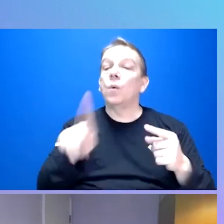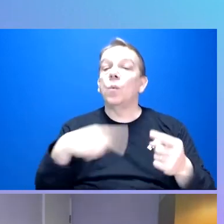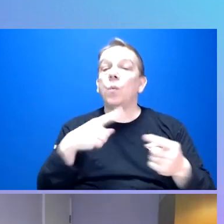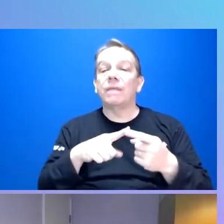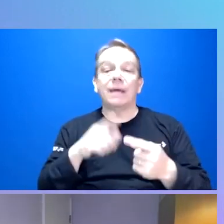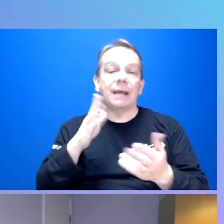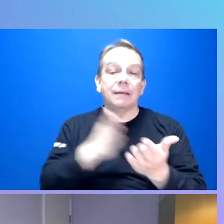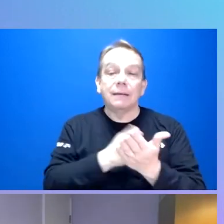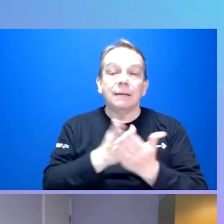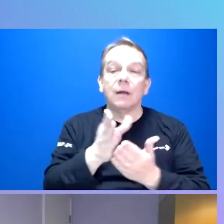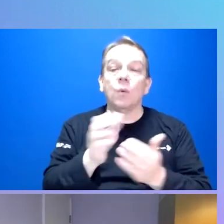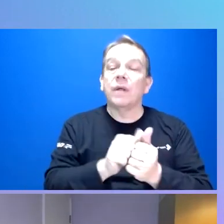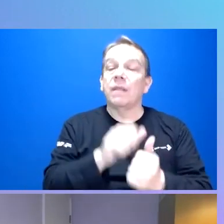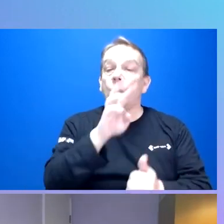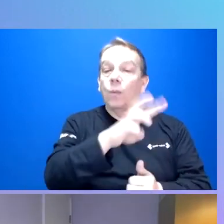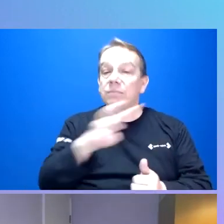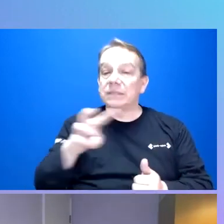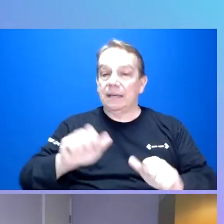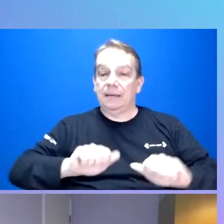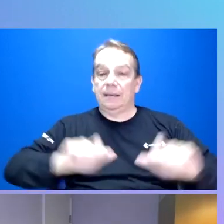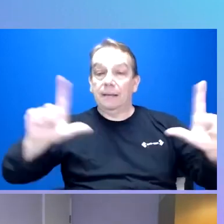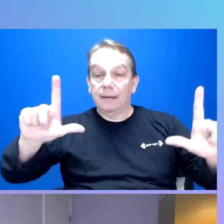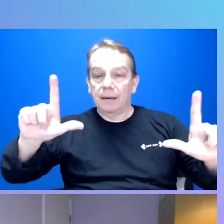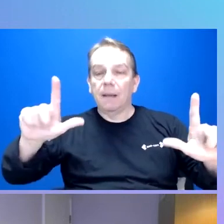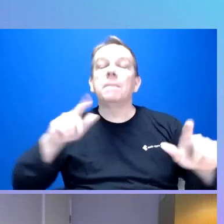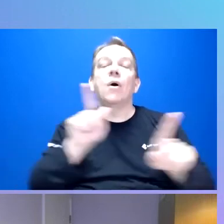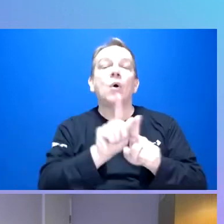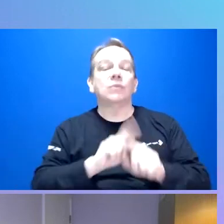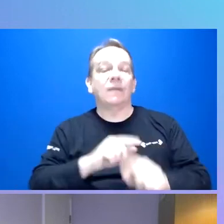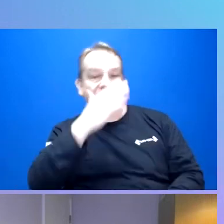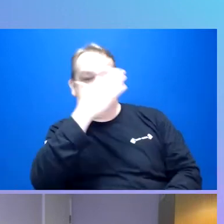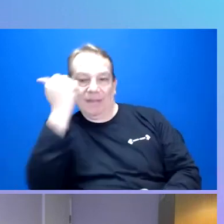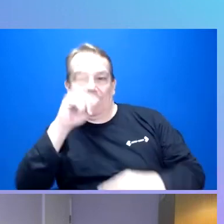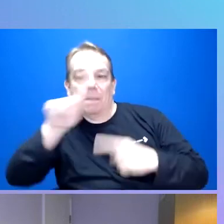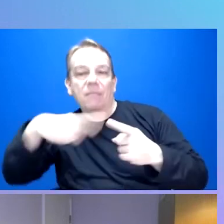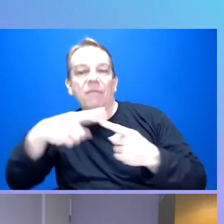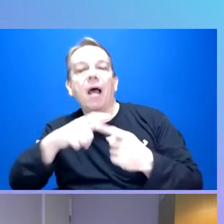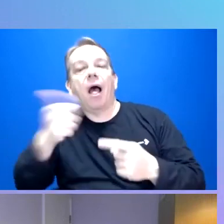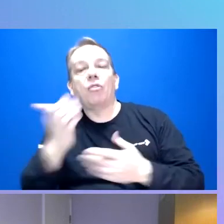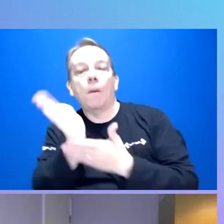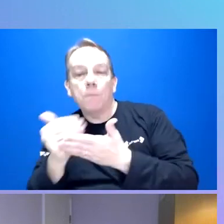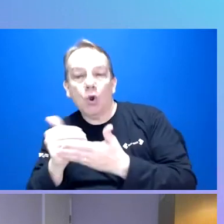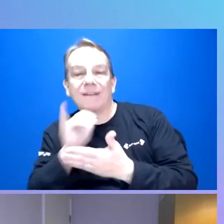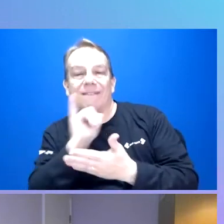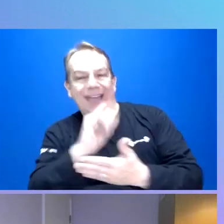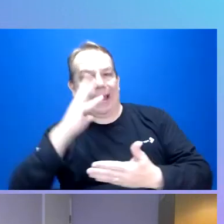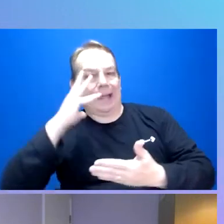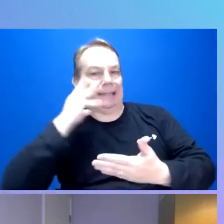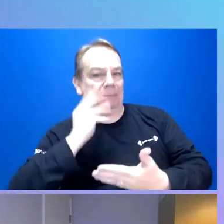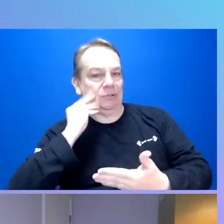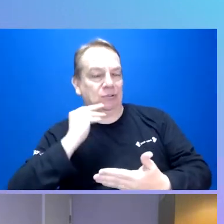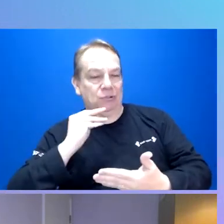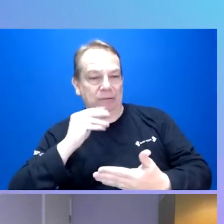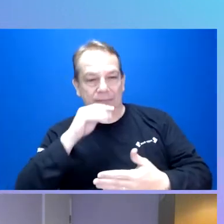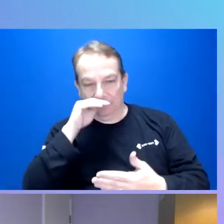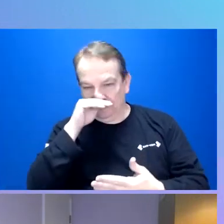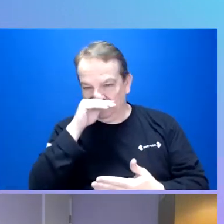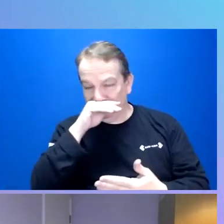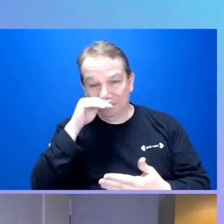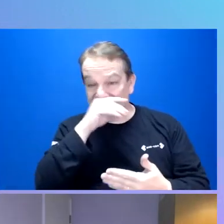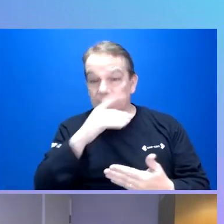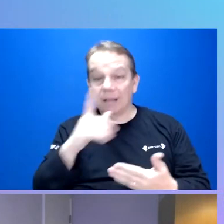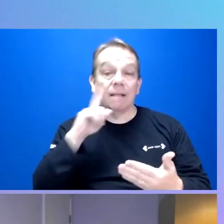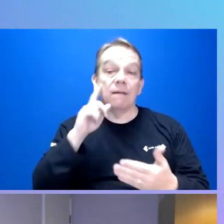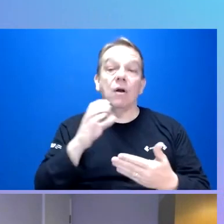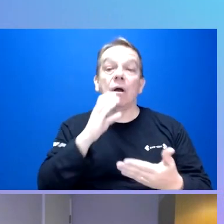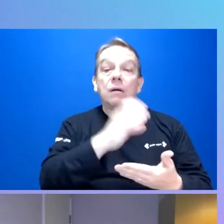journeys, but it's also easy to forget about the other channels that are part of that experience, like the copy in your